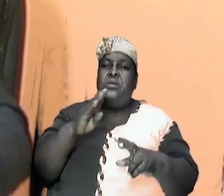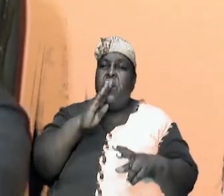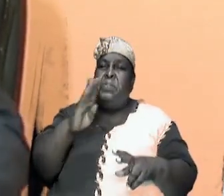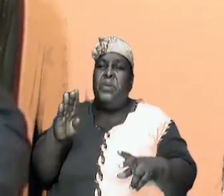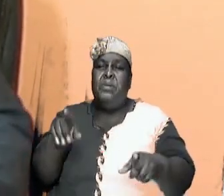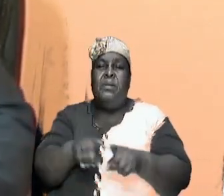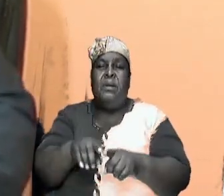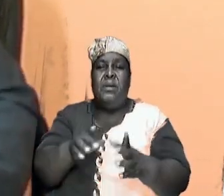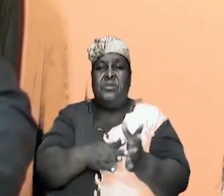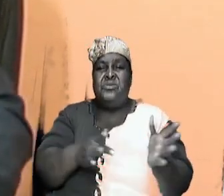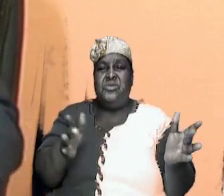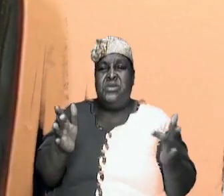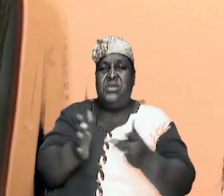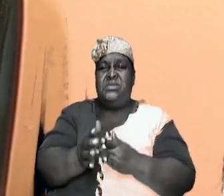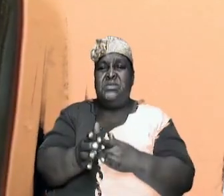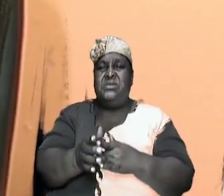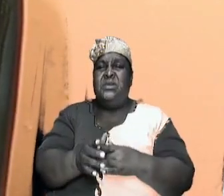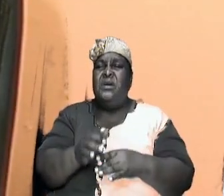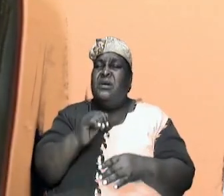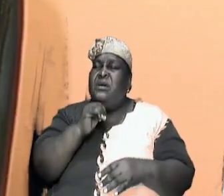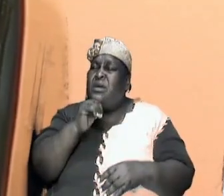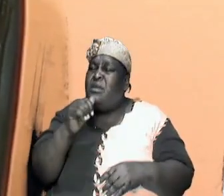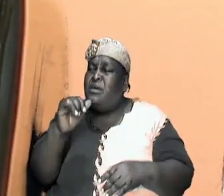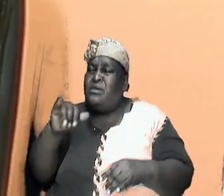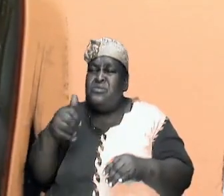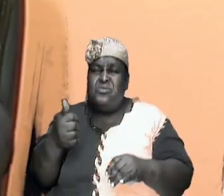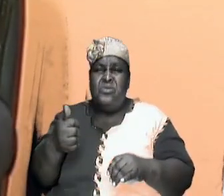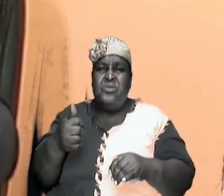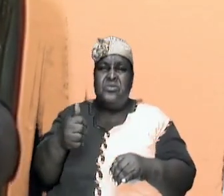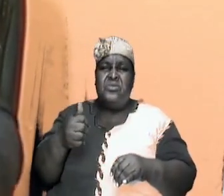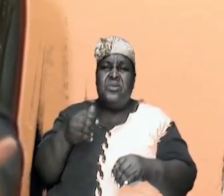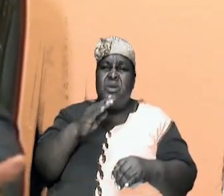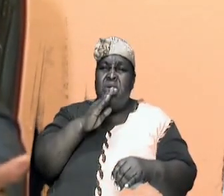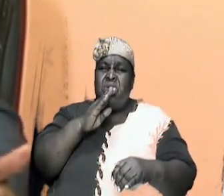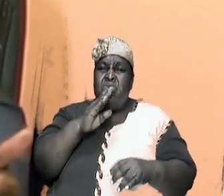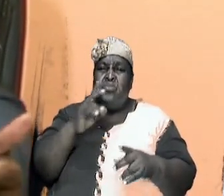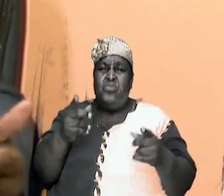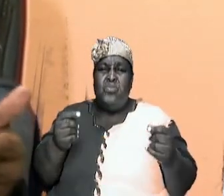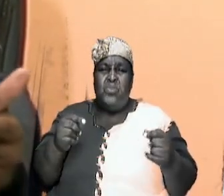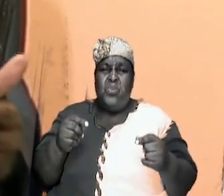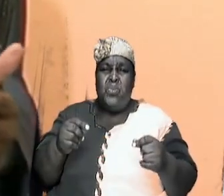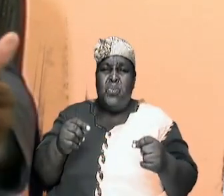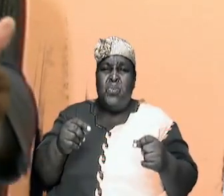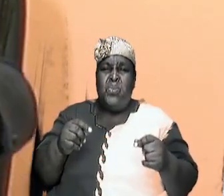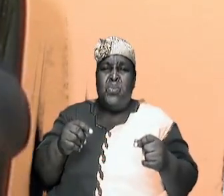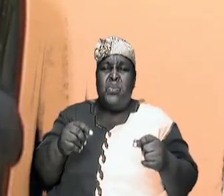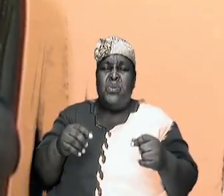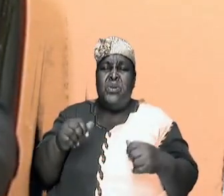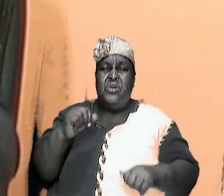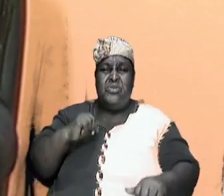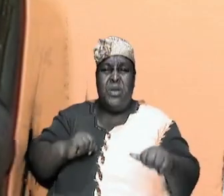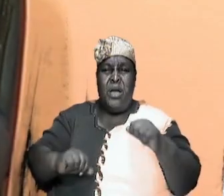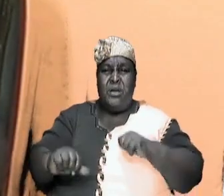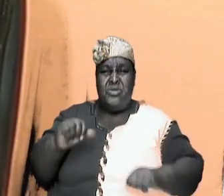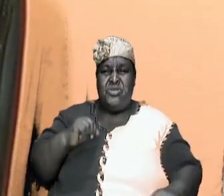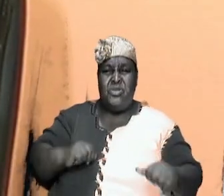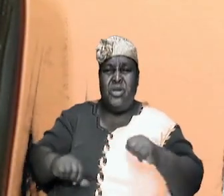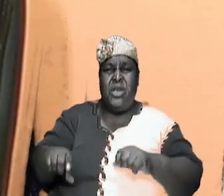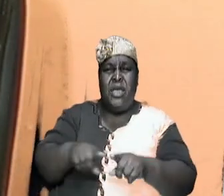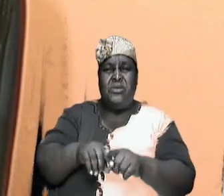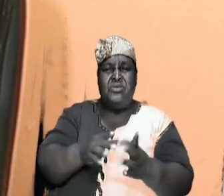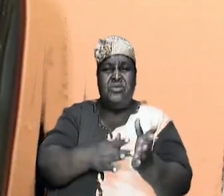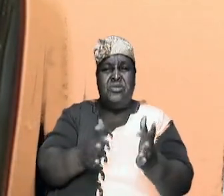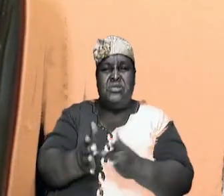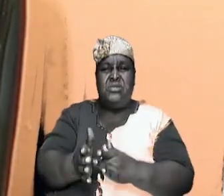not just to imitate his action, but let us try and be driven by that same